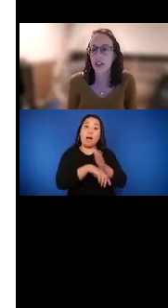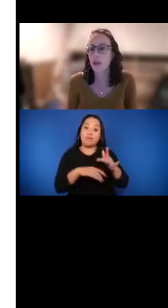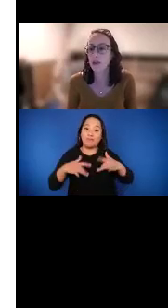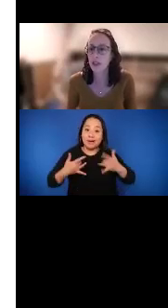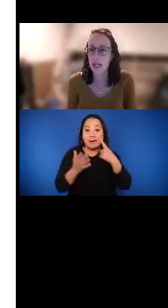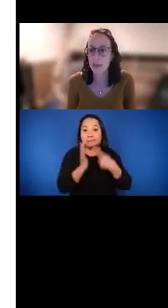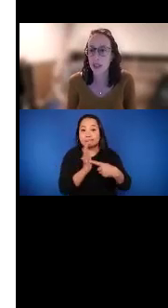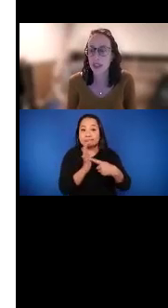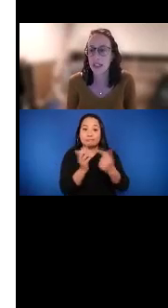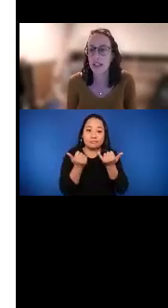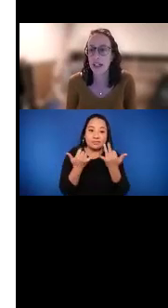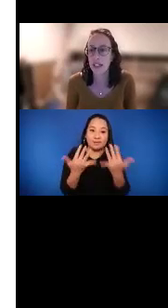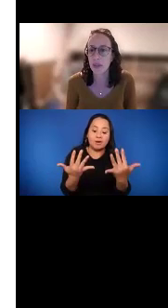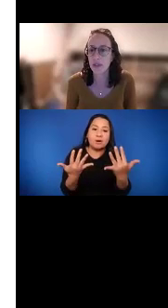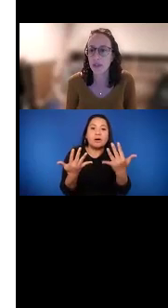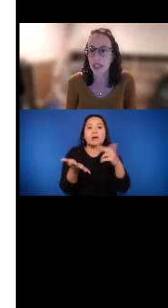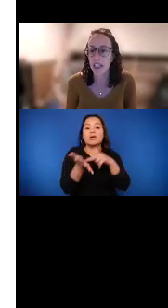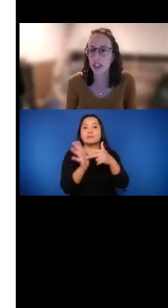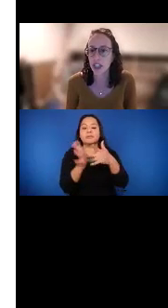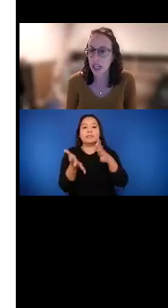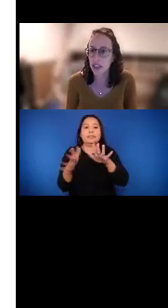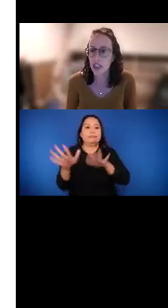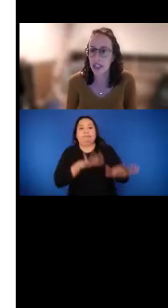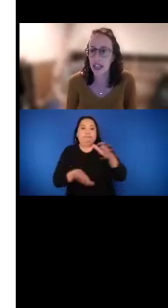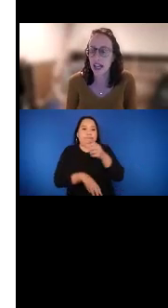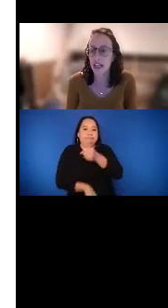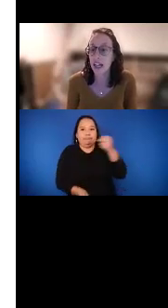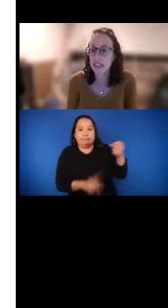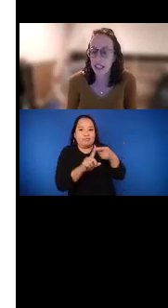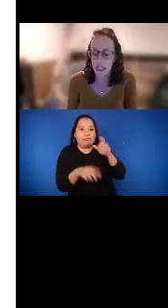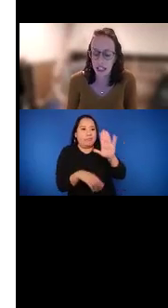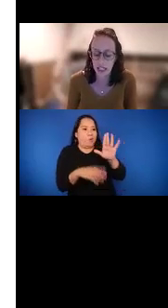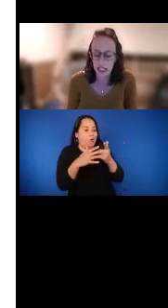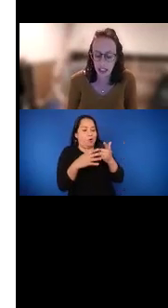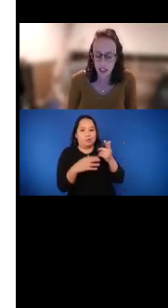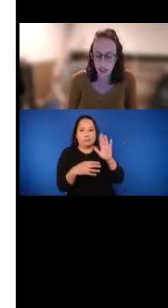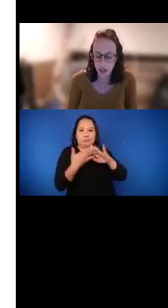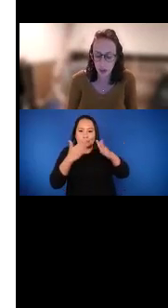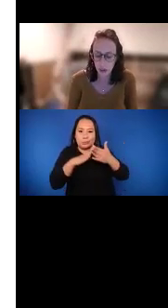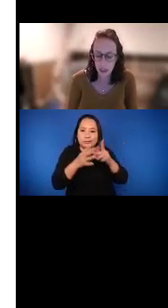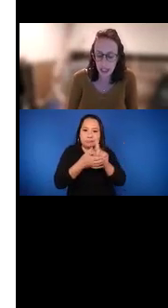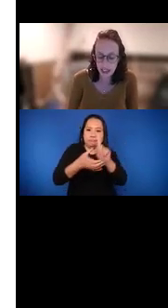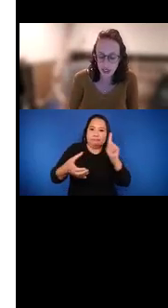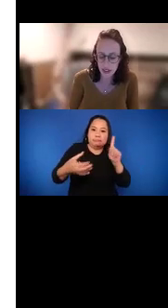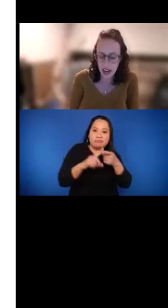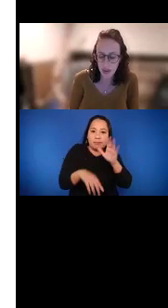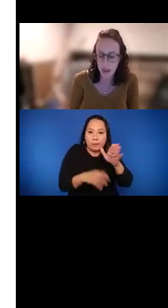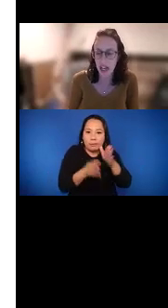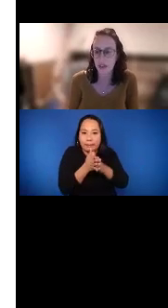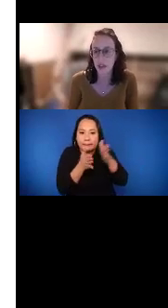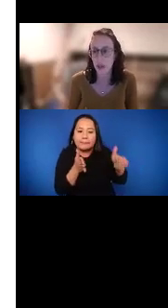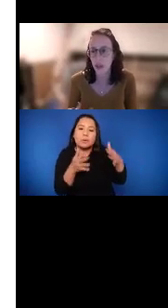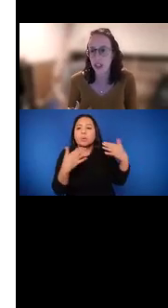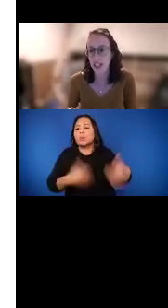community, from your neighbors, and that can be really challenging and isolating. So because of that,